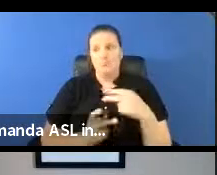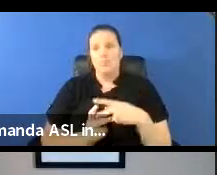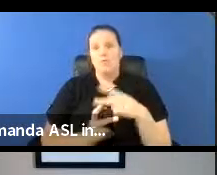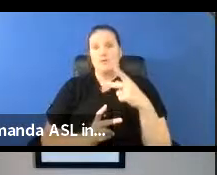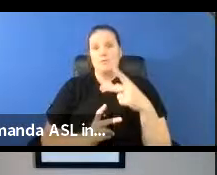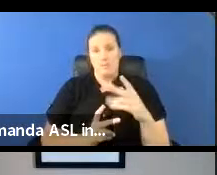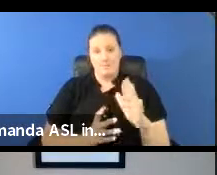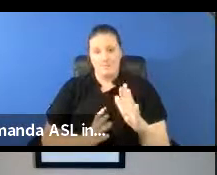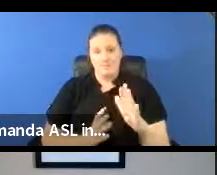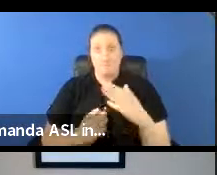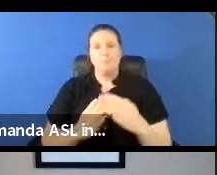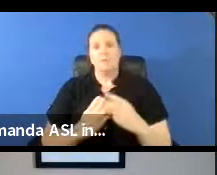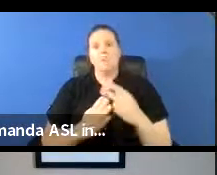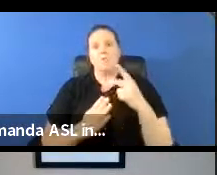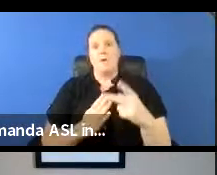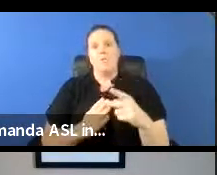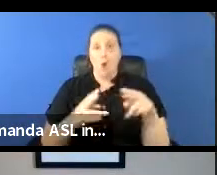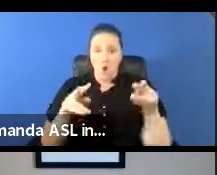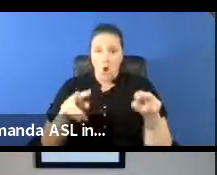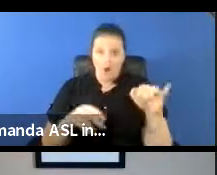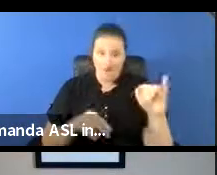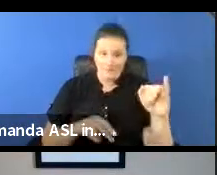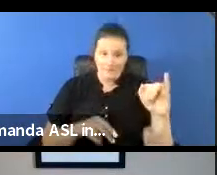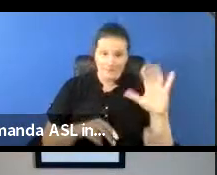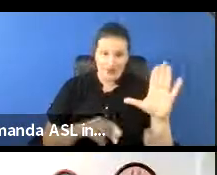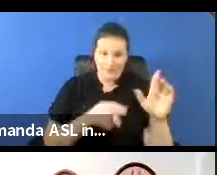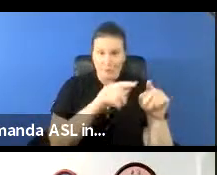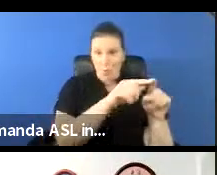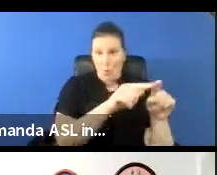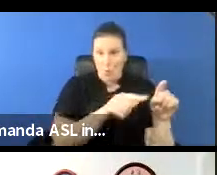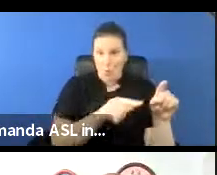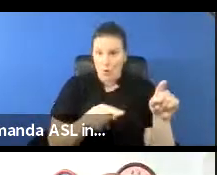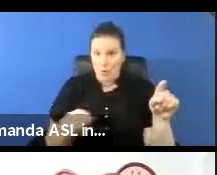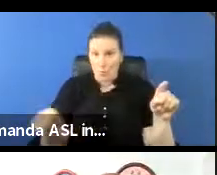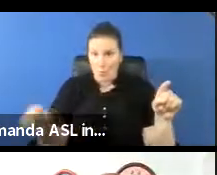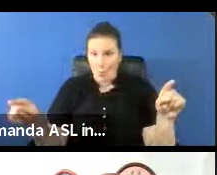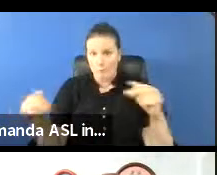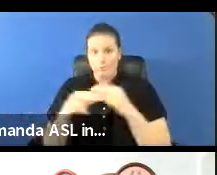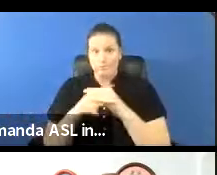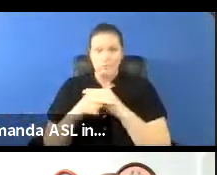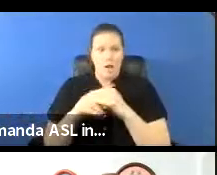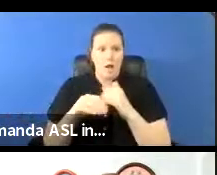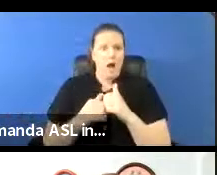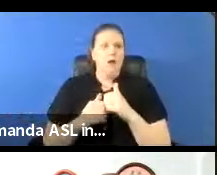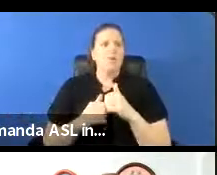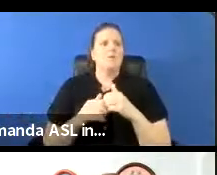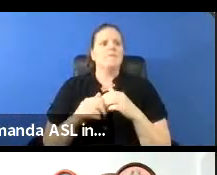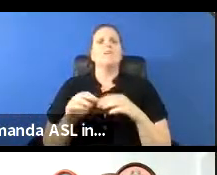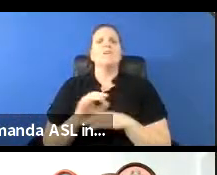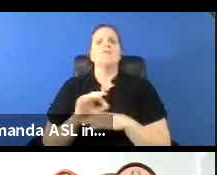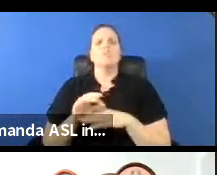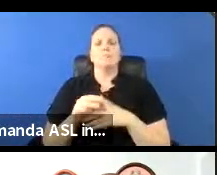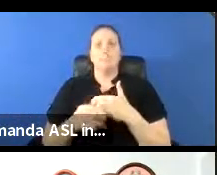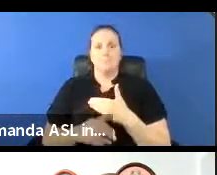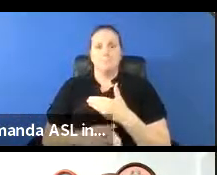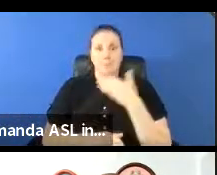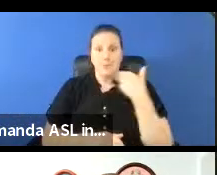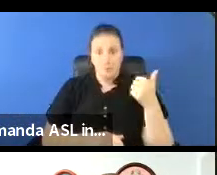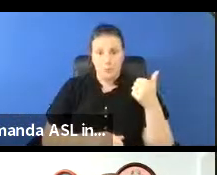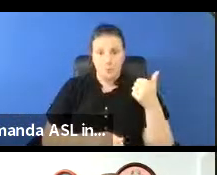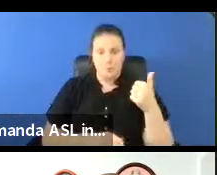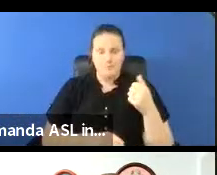to look at the I-5 corridor and say, how can we make this corridor function better? And